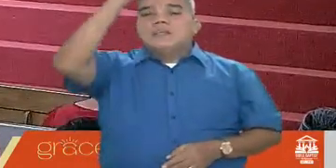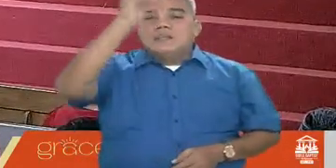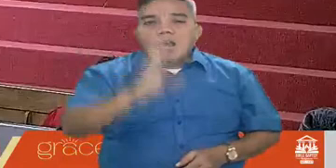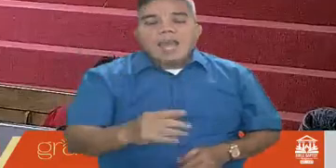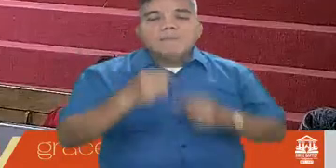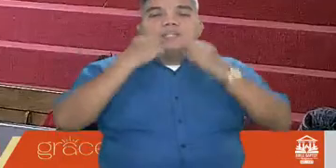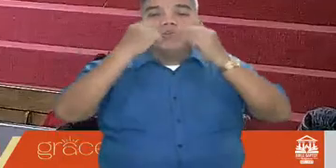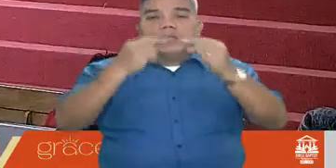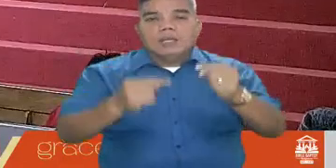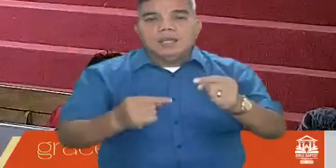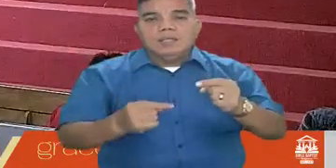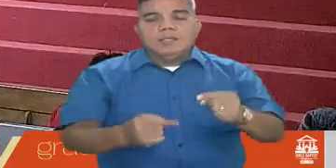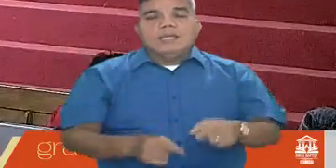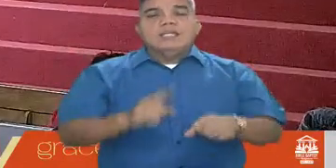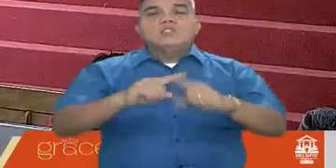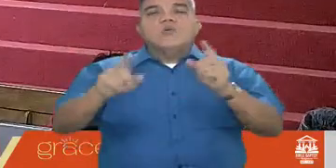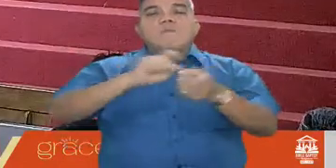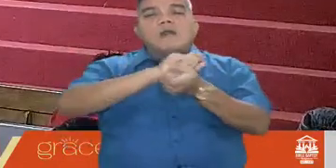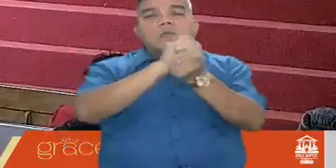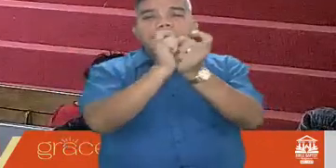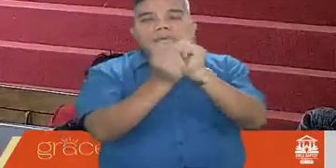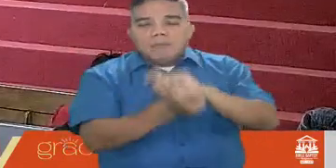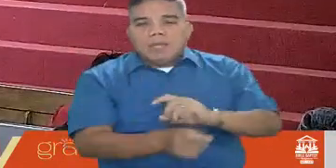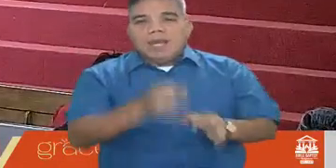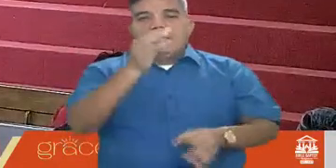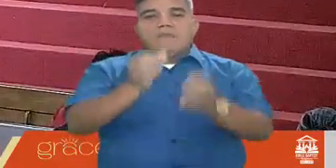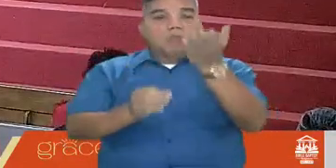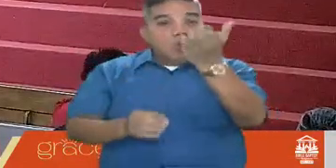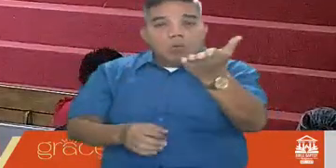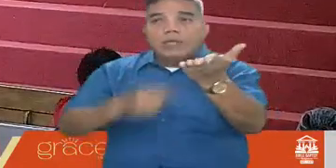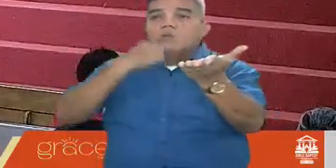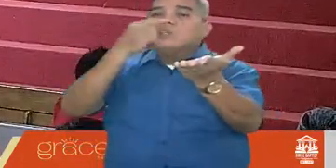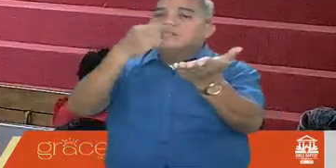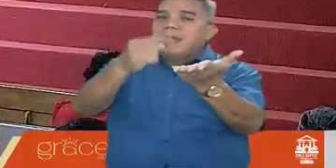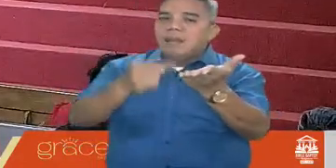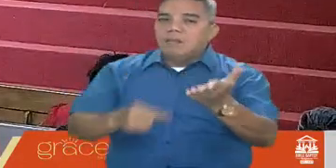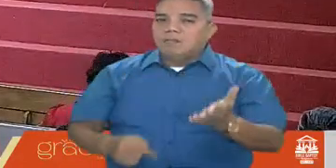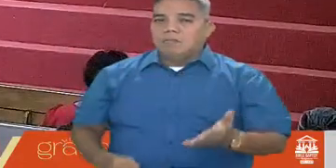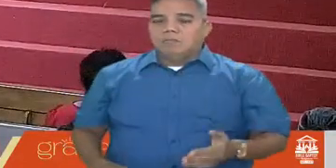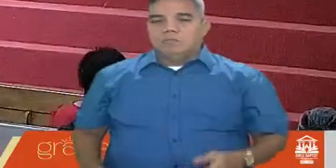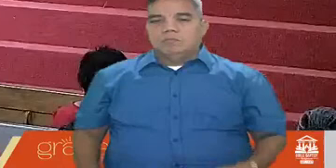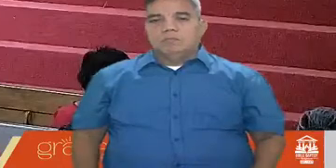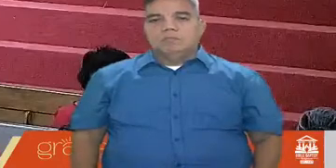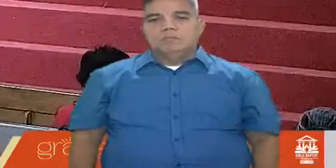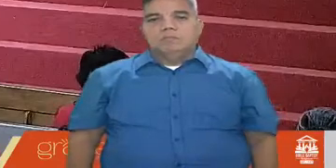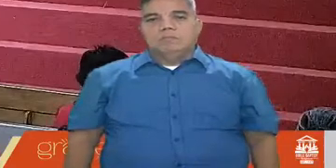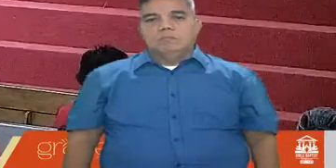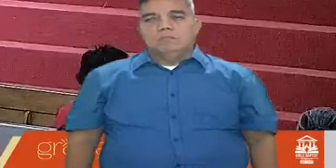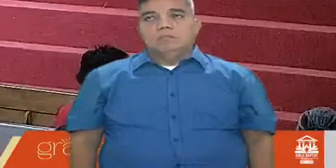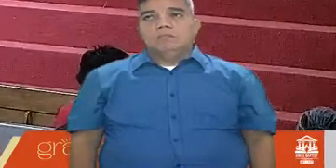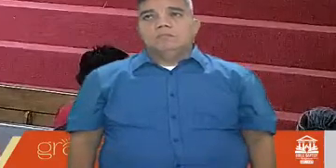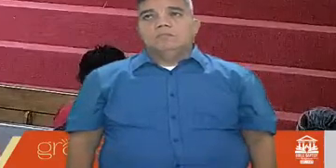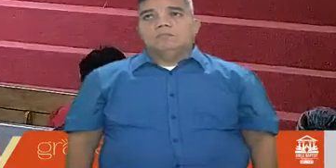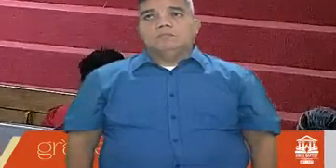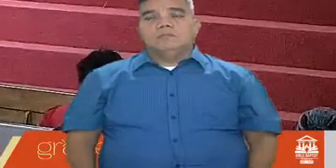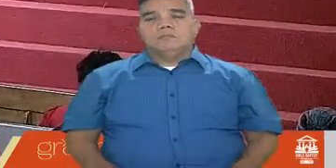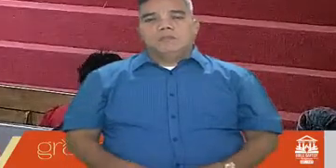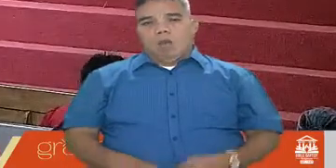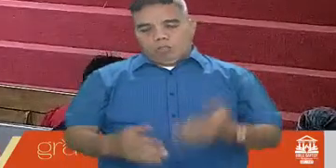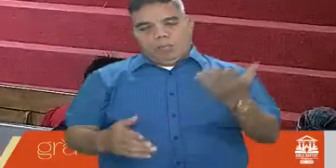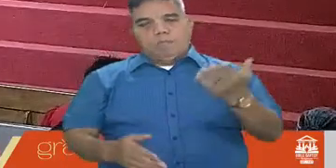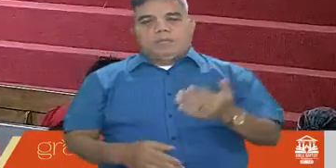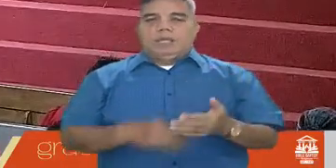Ang Ginoo may nagsulti. So, ma-relieve ta kung kita mo yung musulti. Now, poros